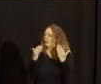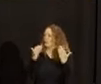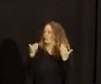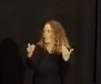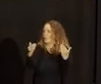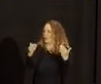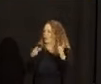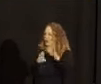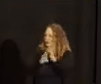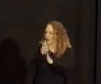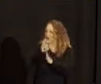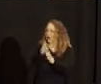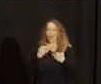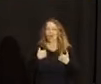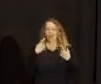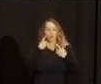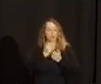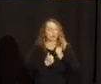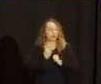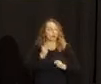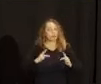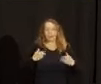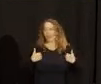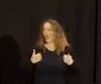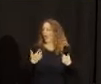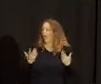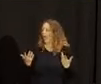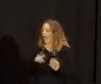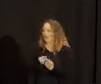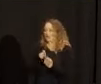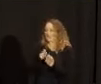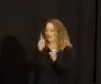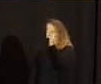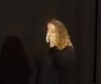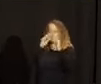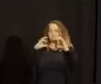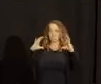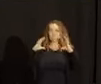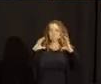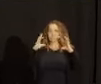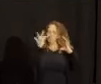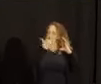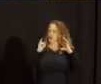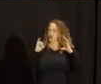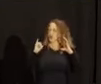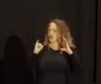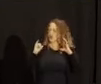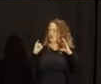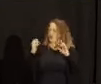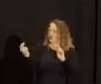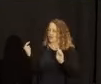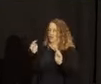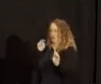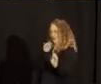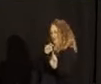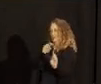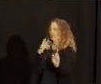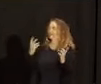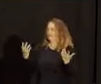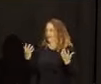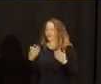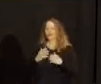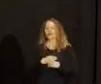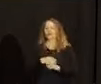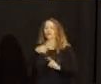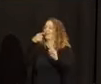And I think that most people have a specific idea of what that looks like. And because of that idea,